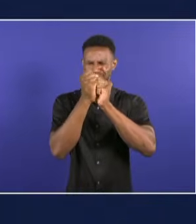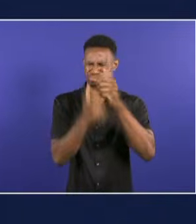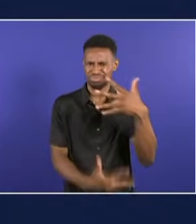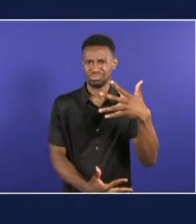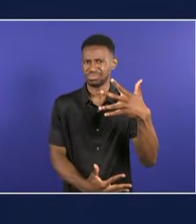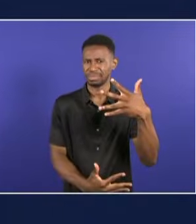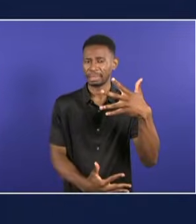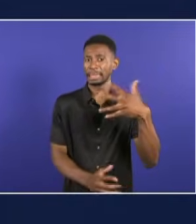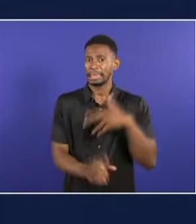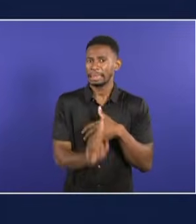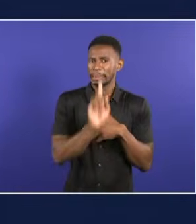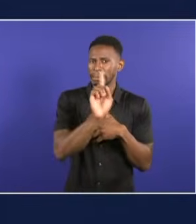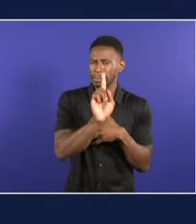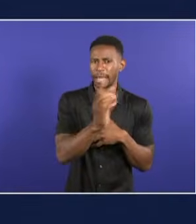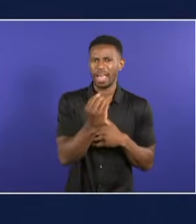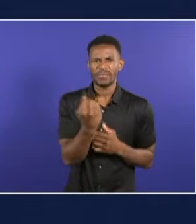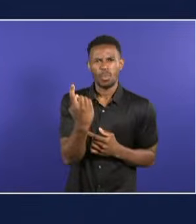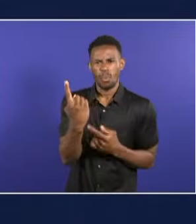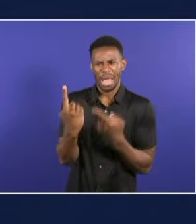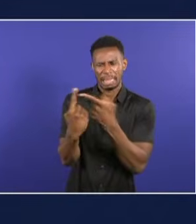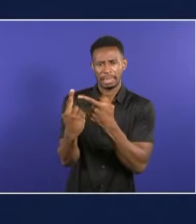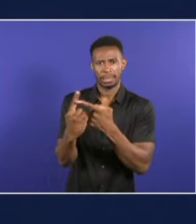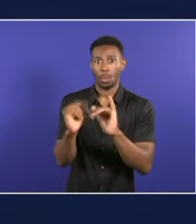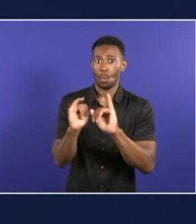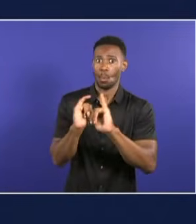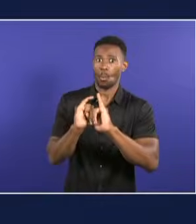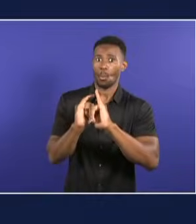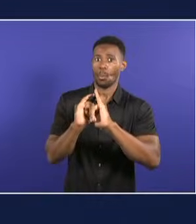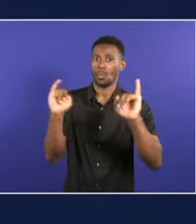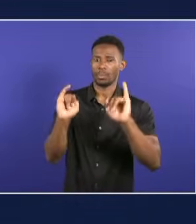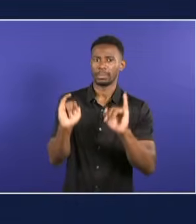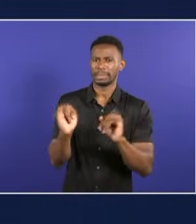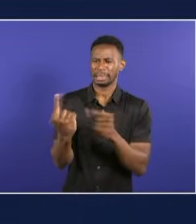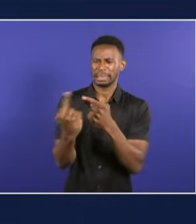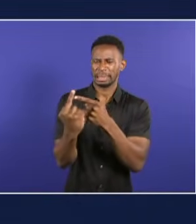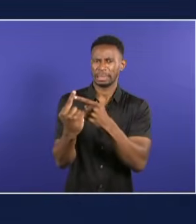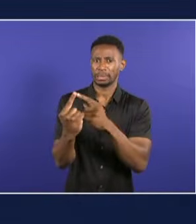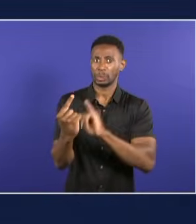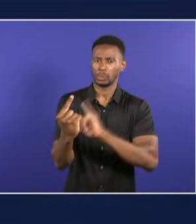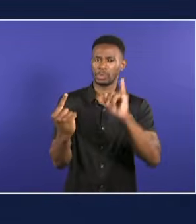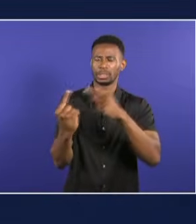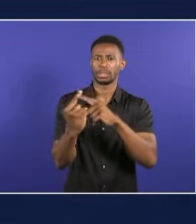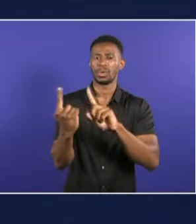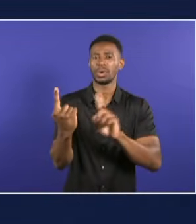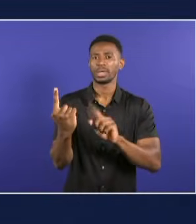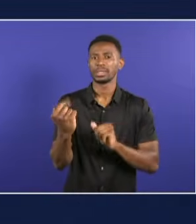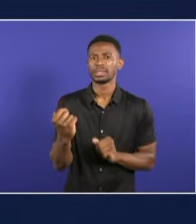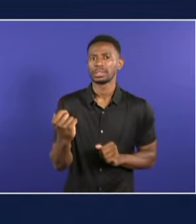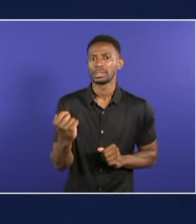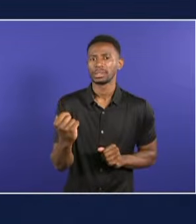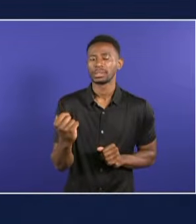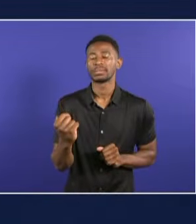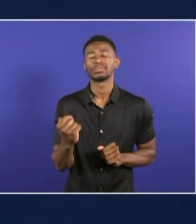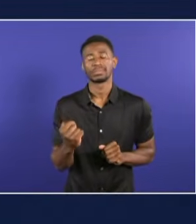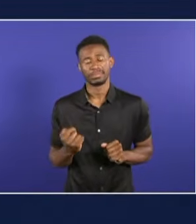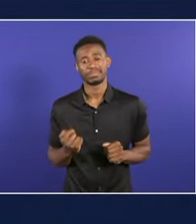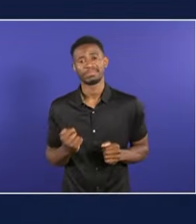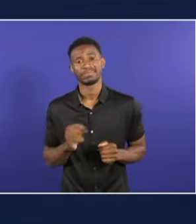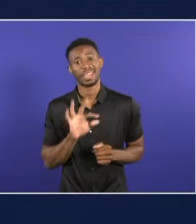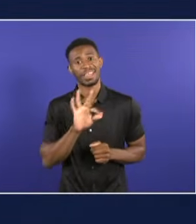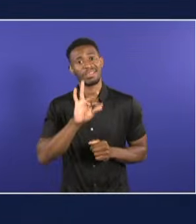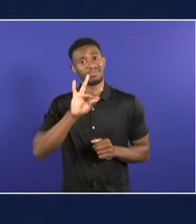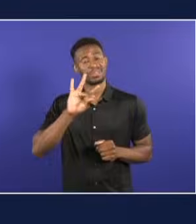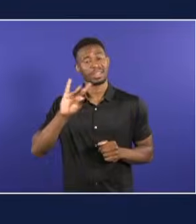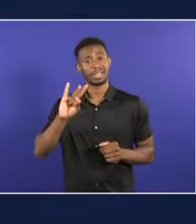back. We know it well. It is the fear that people wake up with